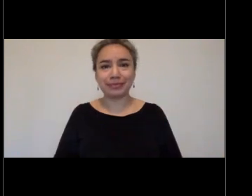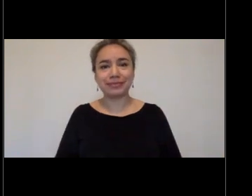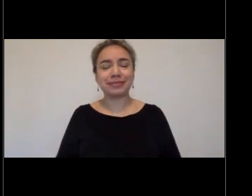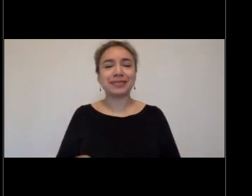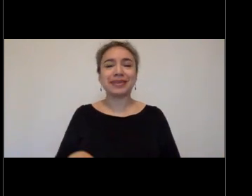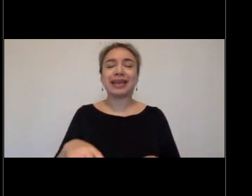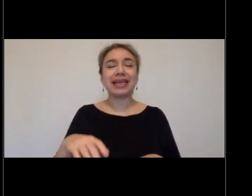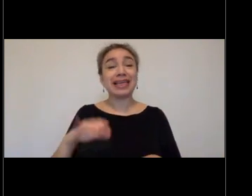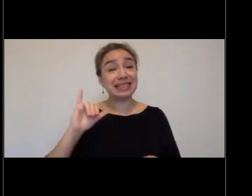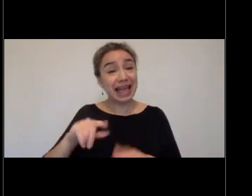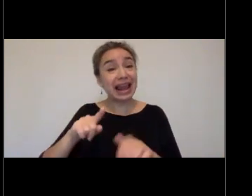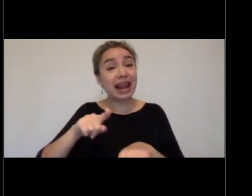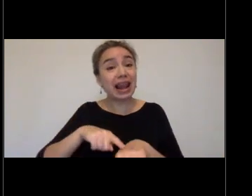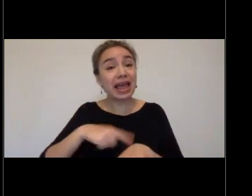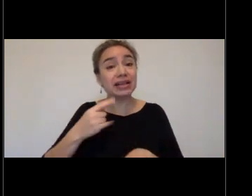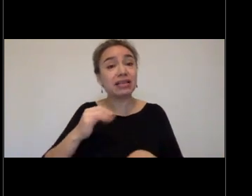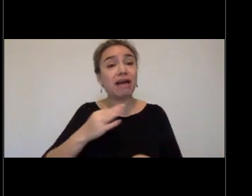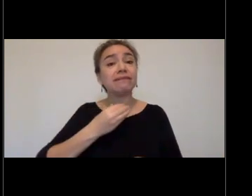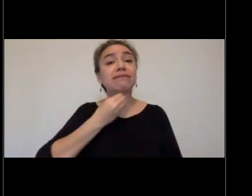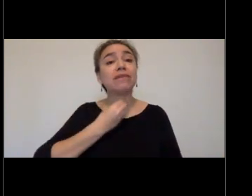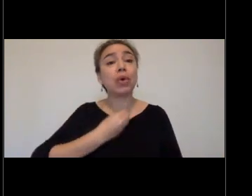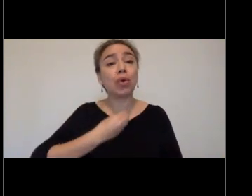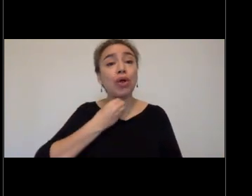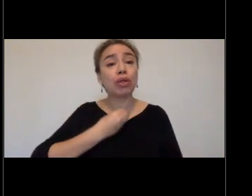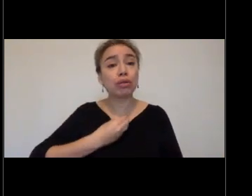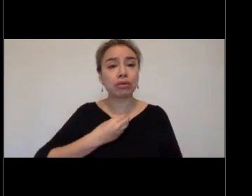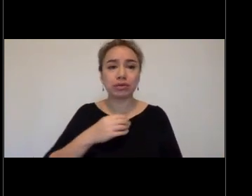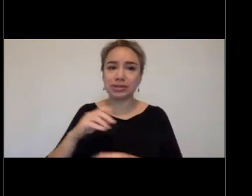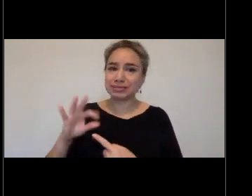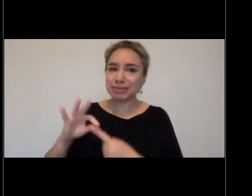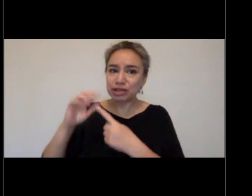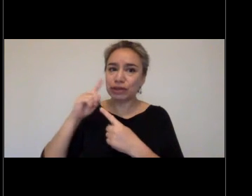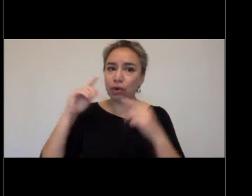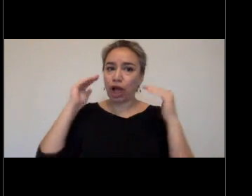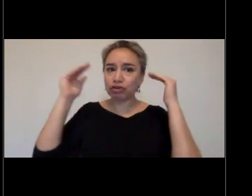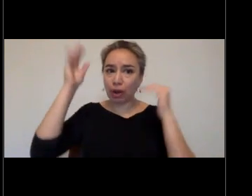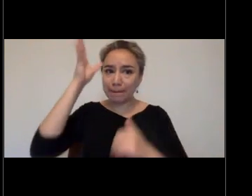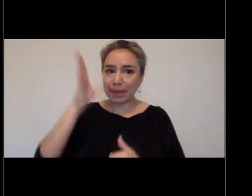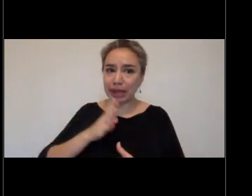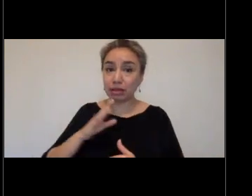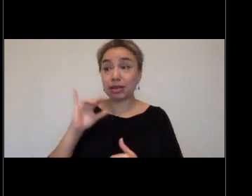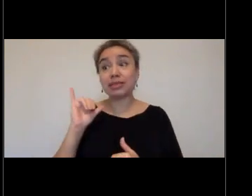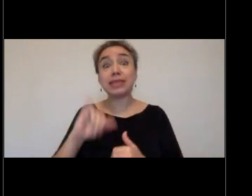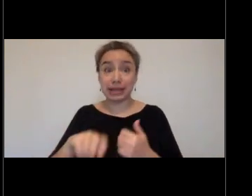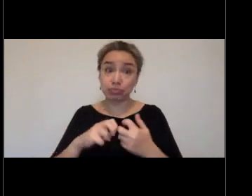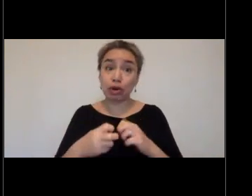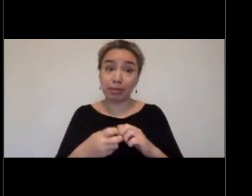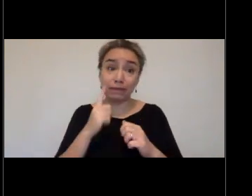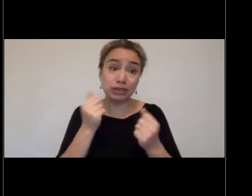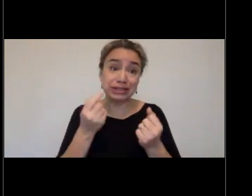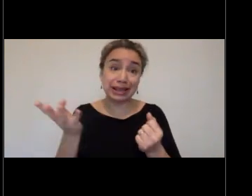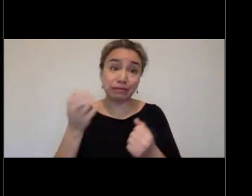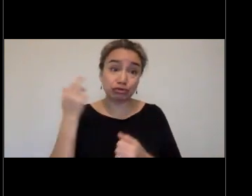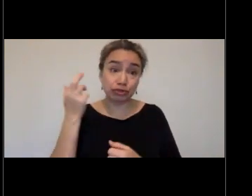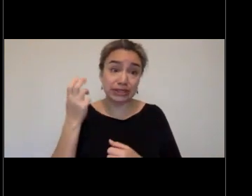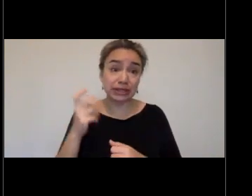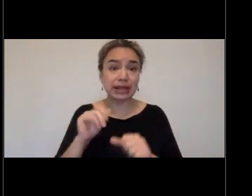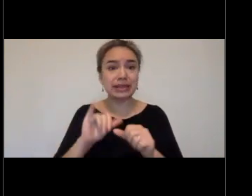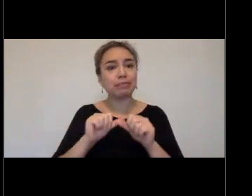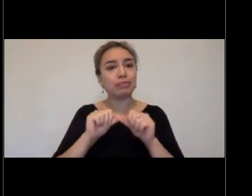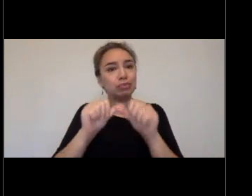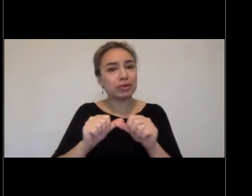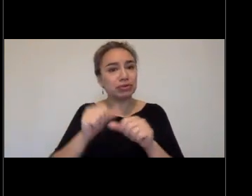vocal tract length, especially for adult males. Now, this is problematic for a number of reasons. First, it perpetuates